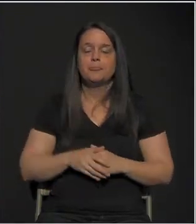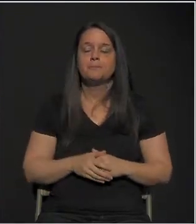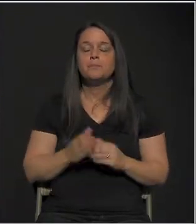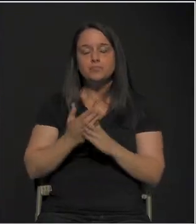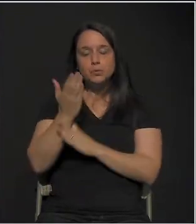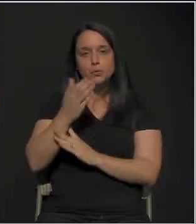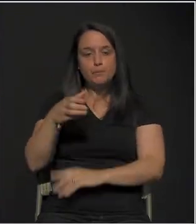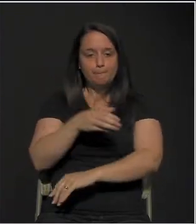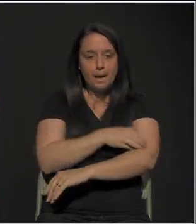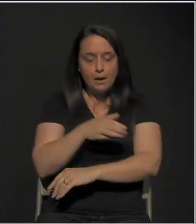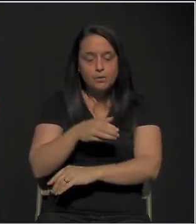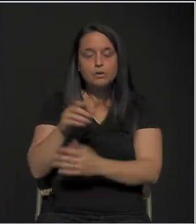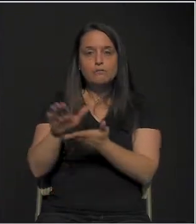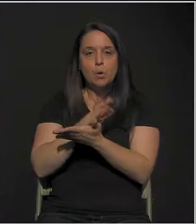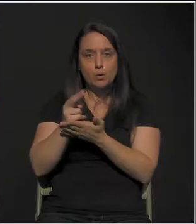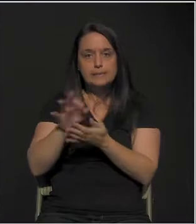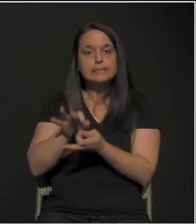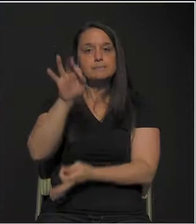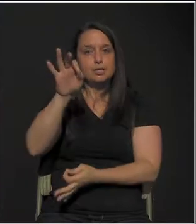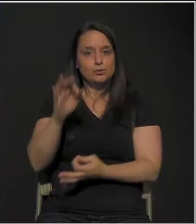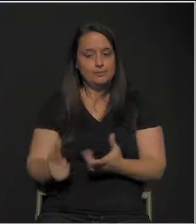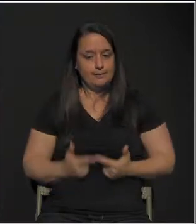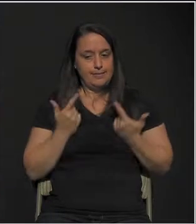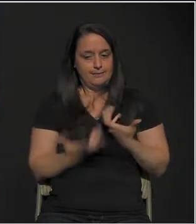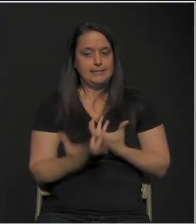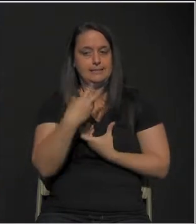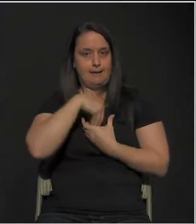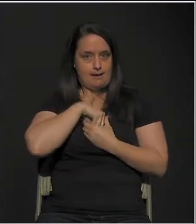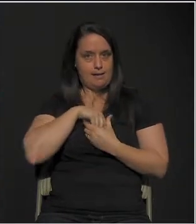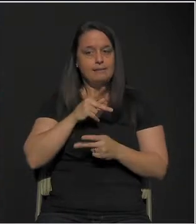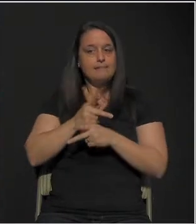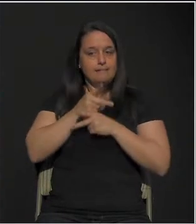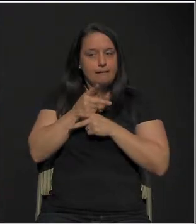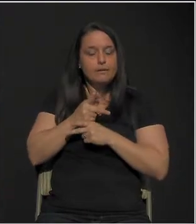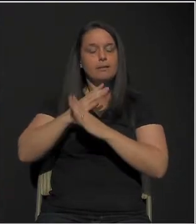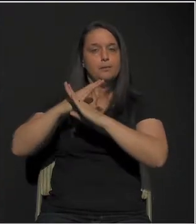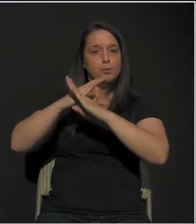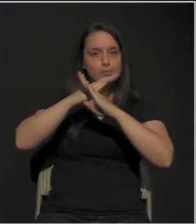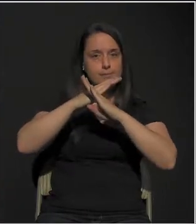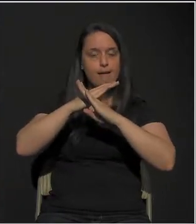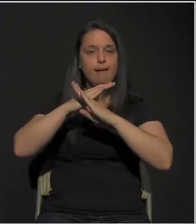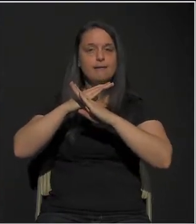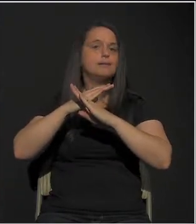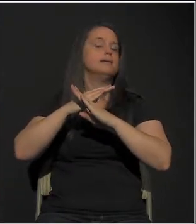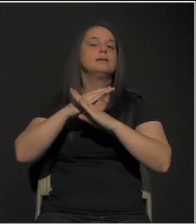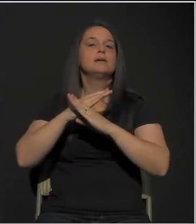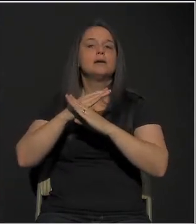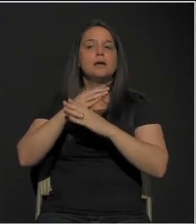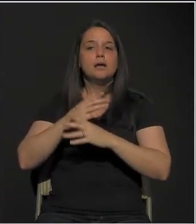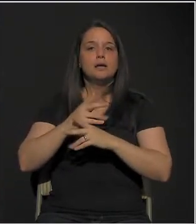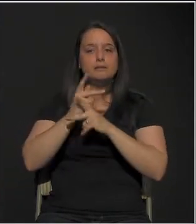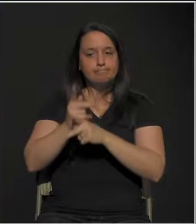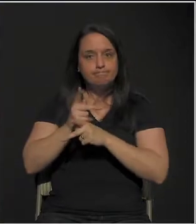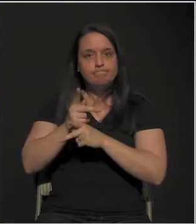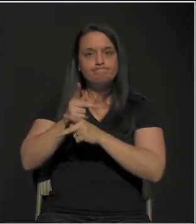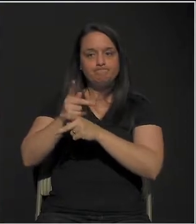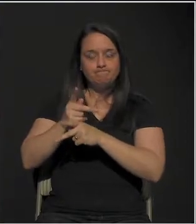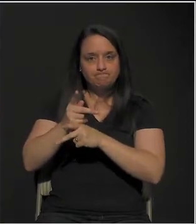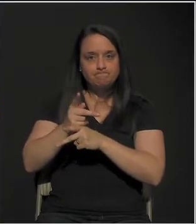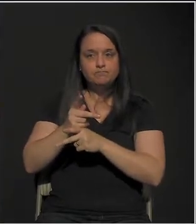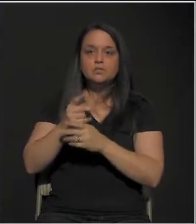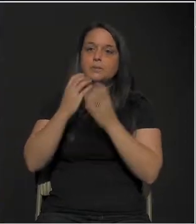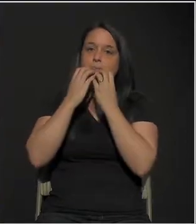the power of the Holy Spirit who lives within us, carefully protect, carefully guard the precious truth.